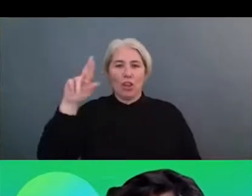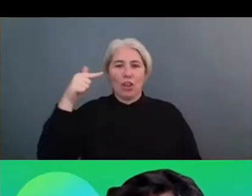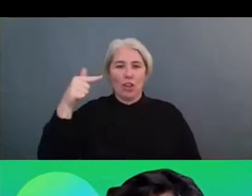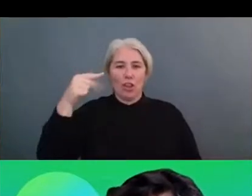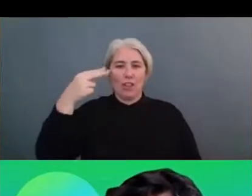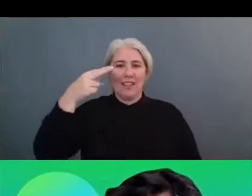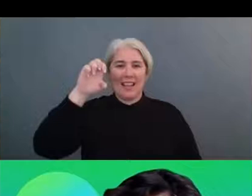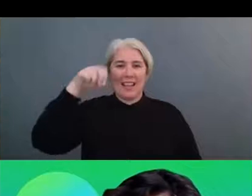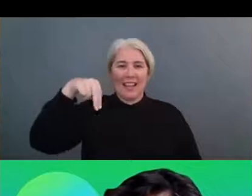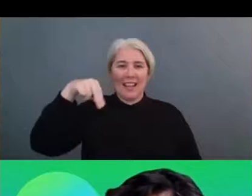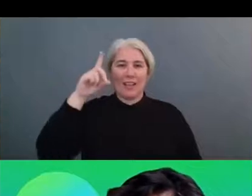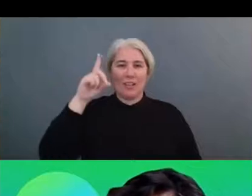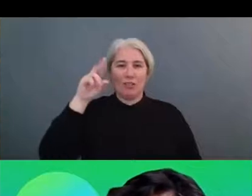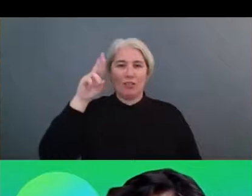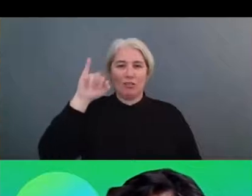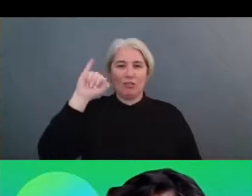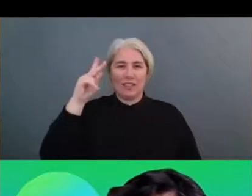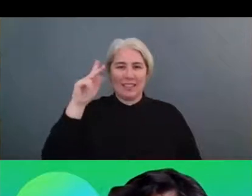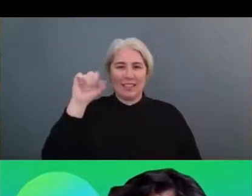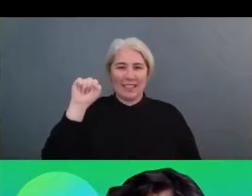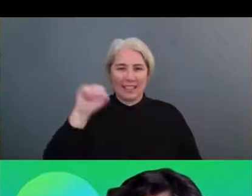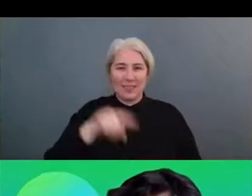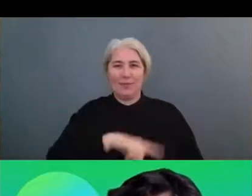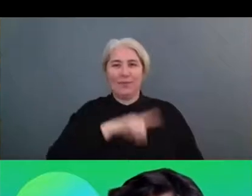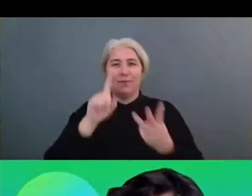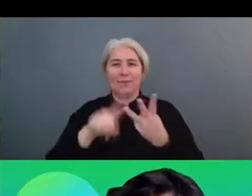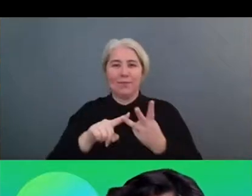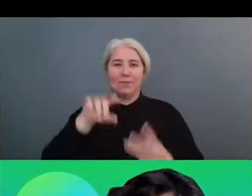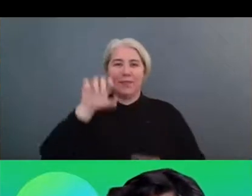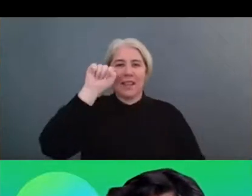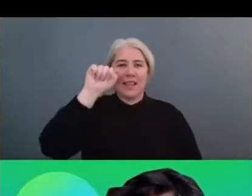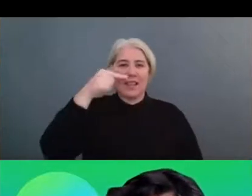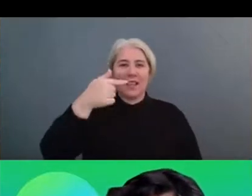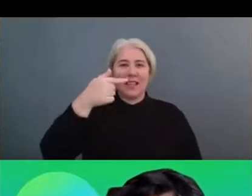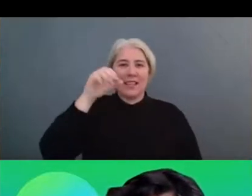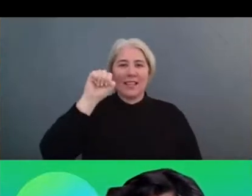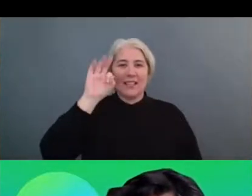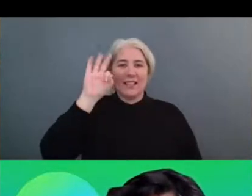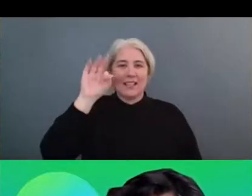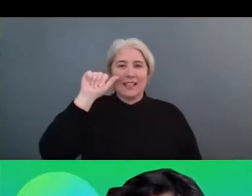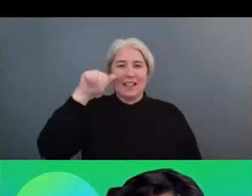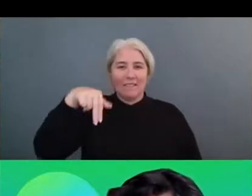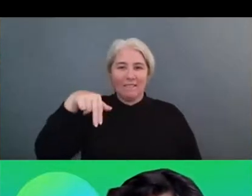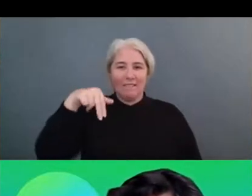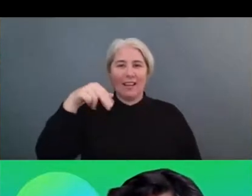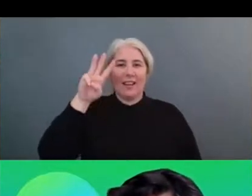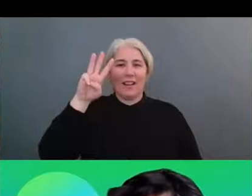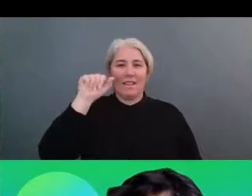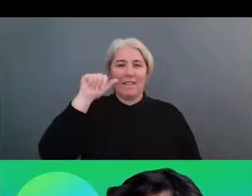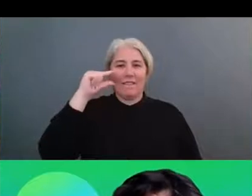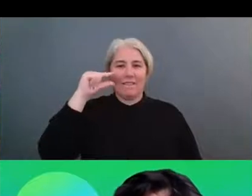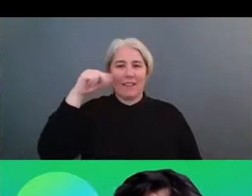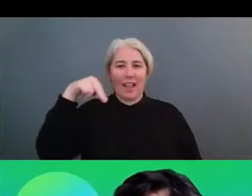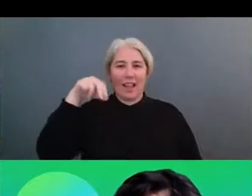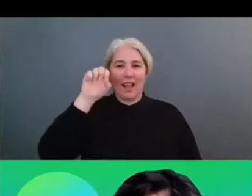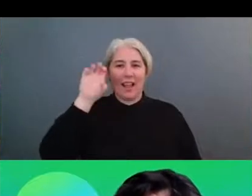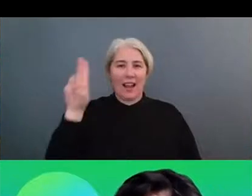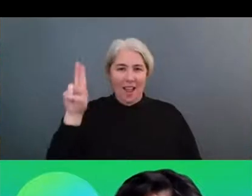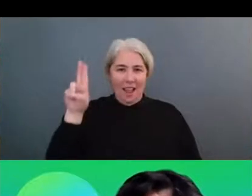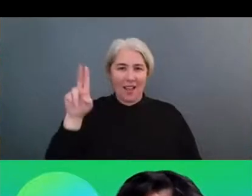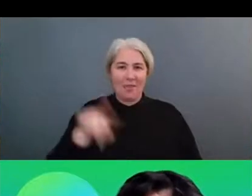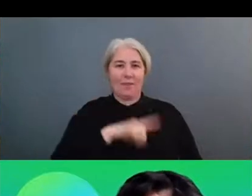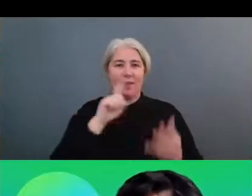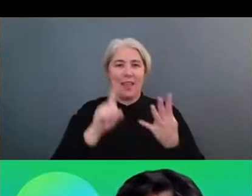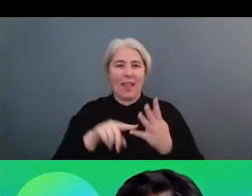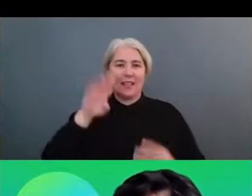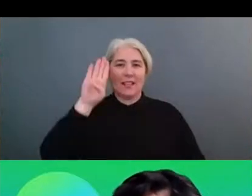Stefan WAGNER is the founder and board member at Sports for Future, and Benjamin Leveque is manager impact